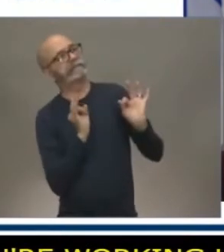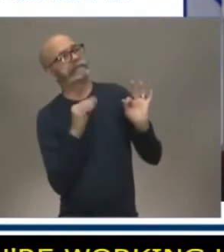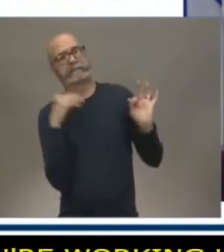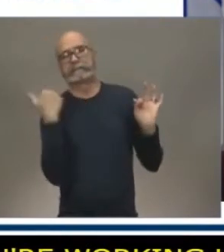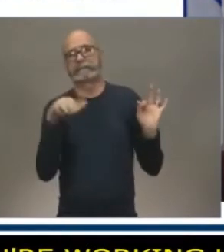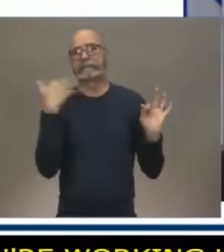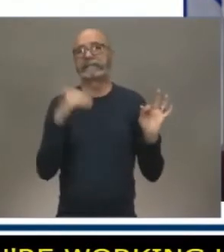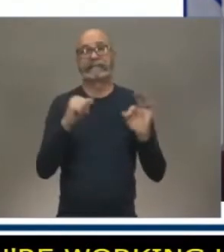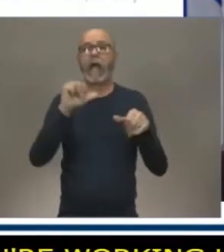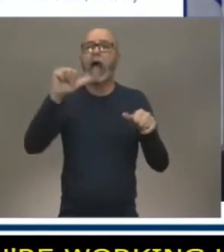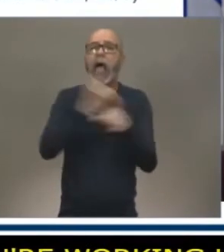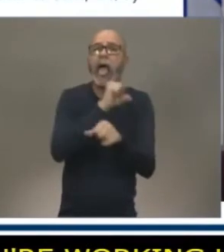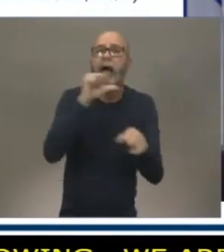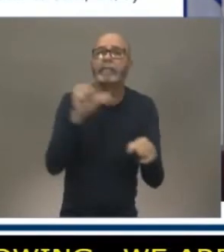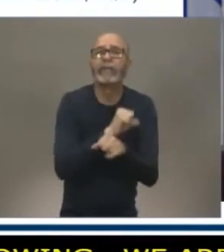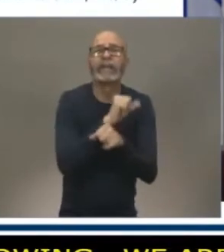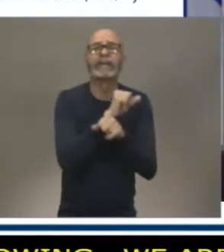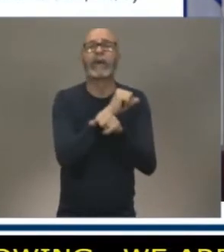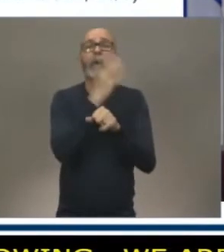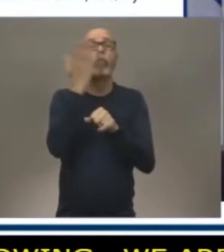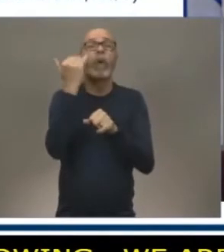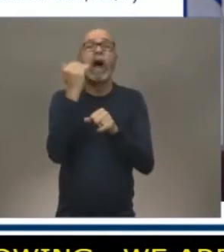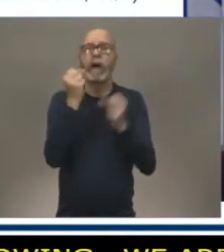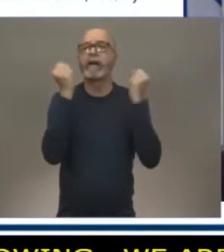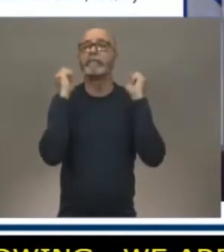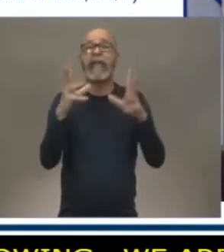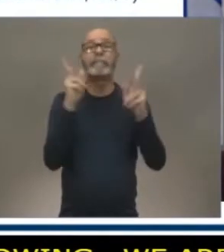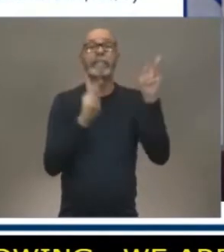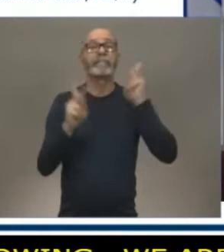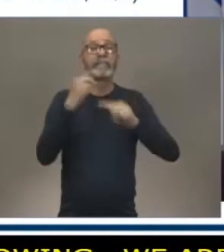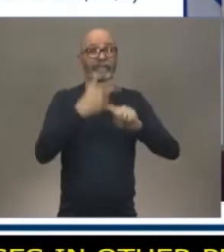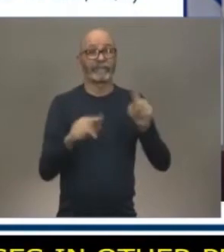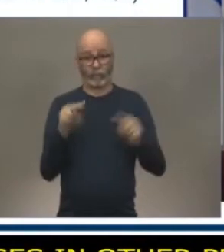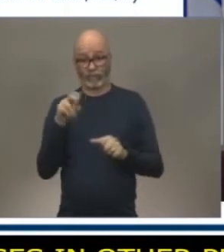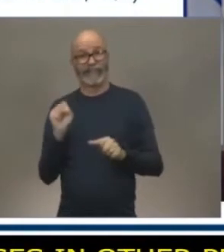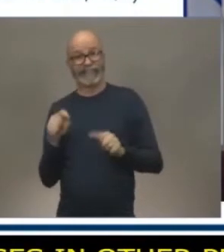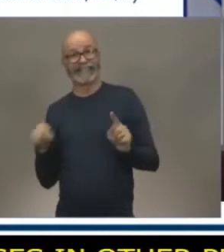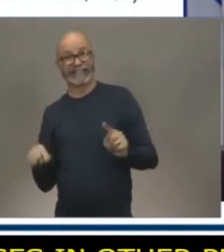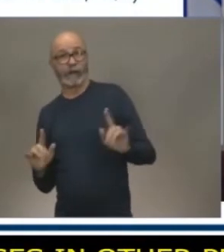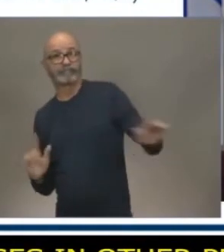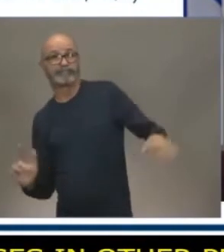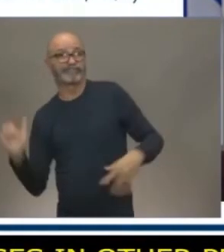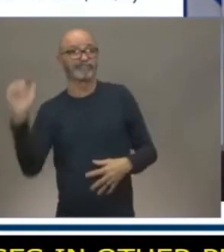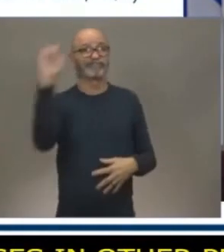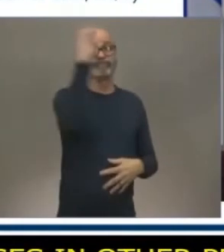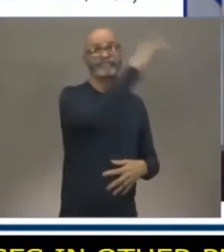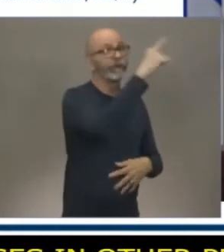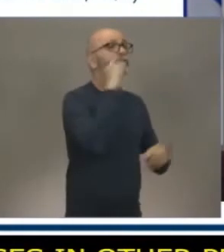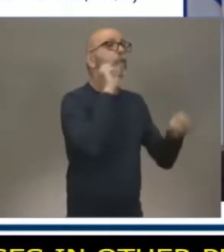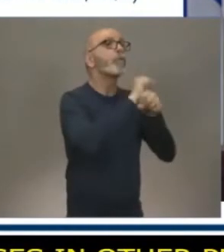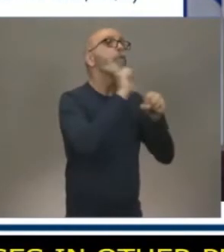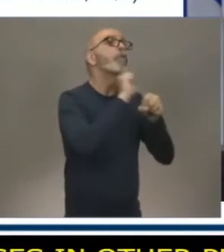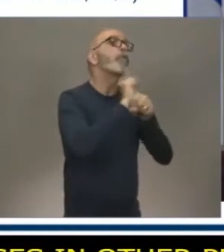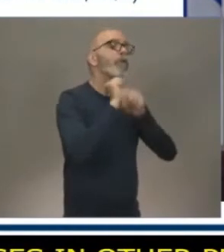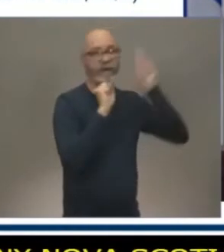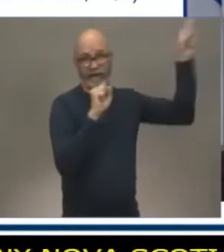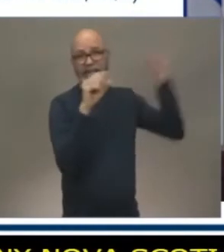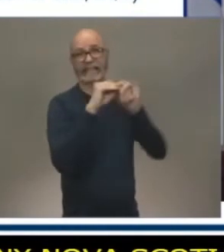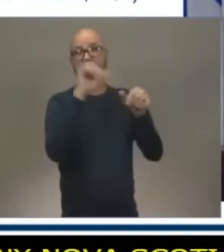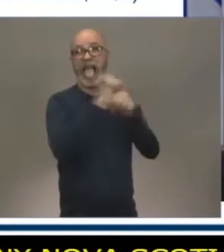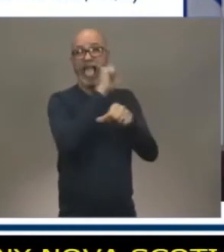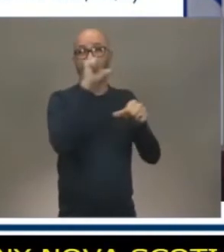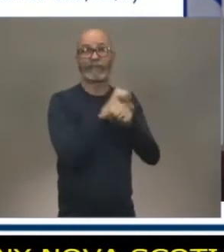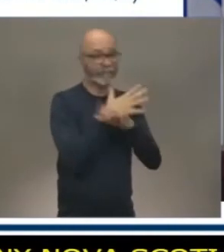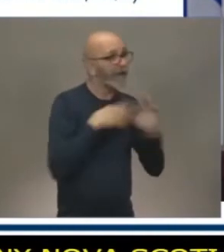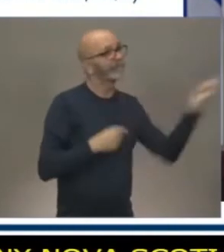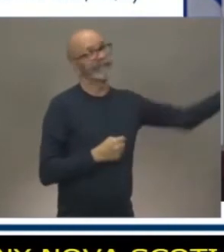Nova Scotians are working. These are our rotational workers who split their time between two provinces. A